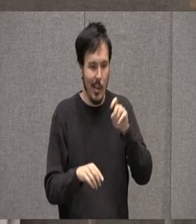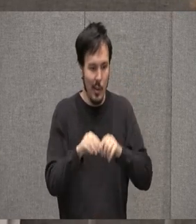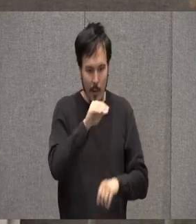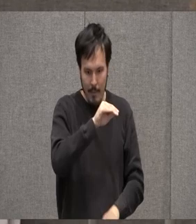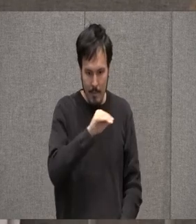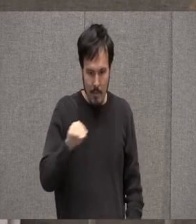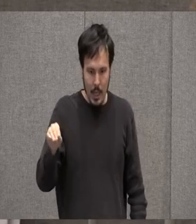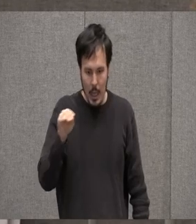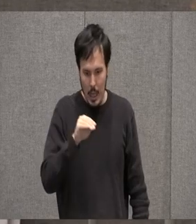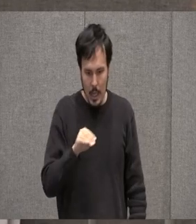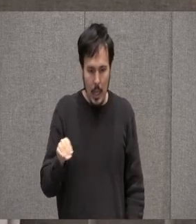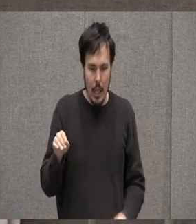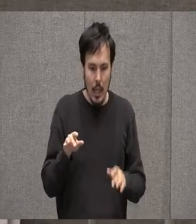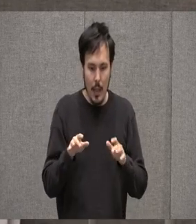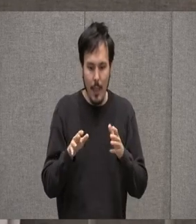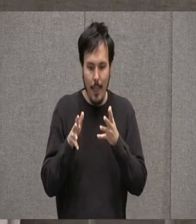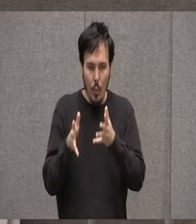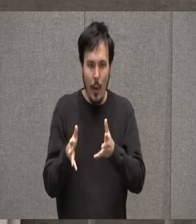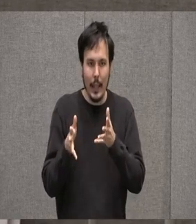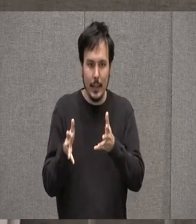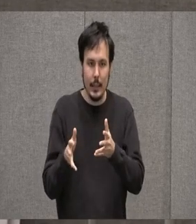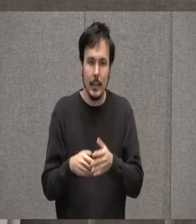rest of pots. So we had